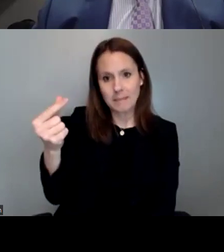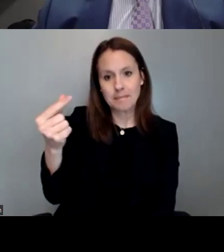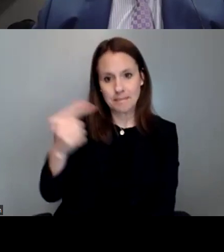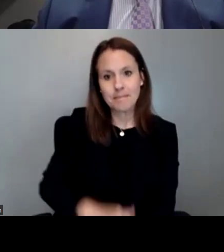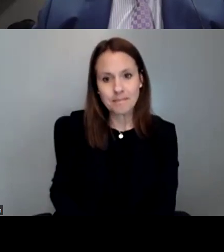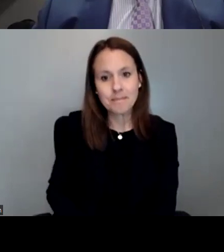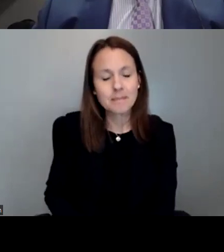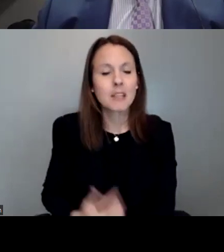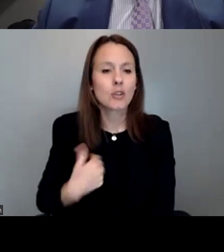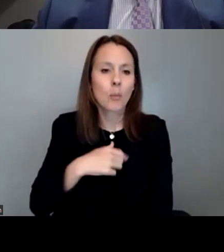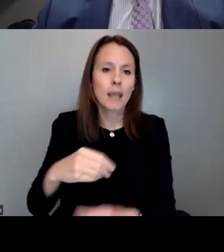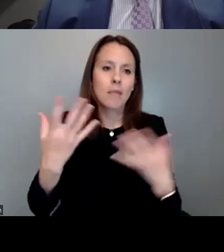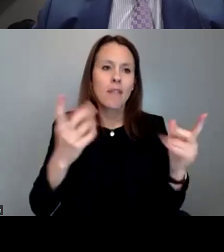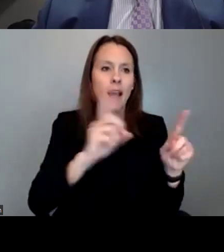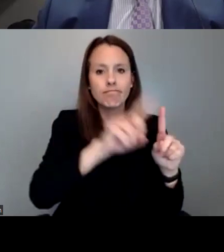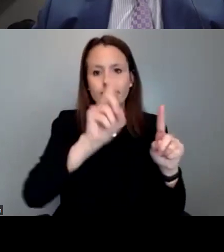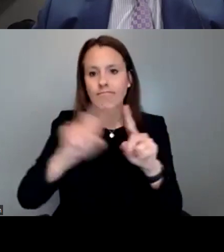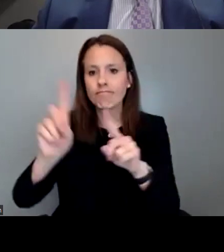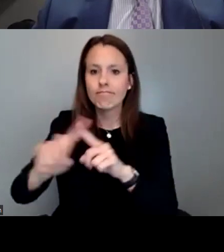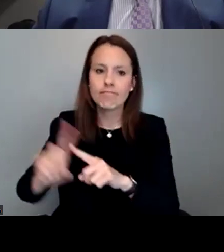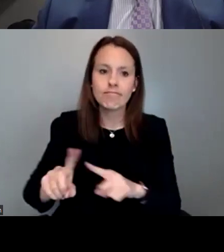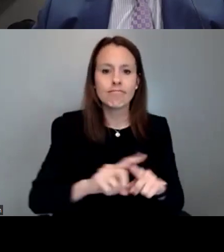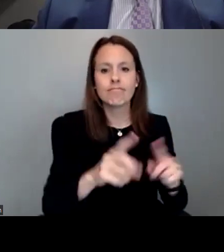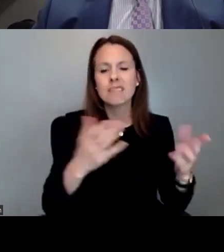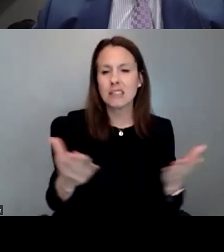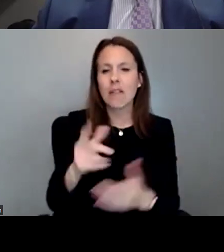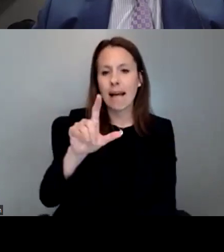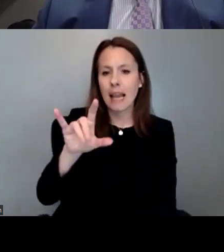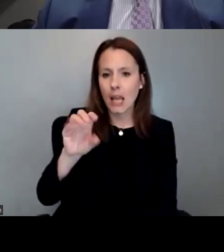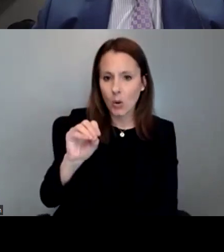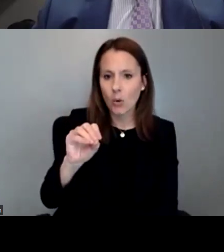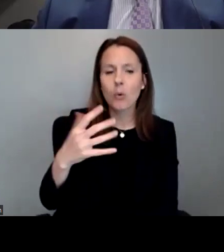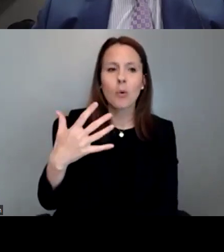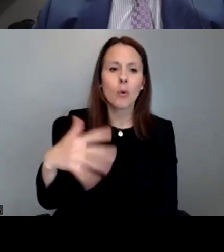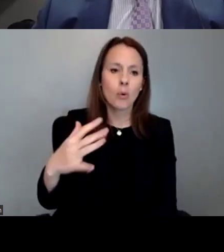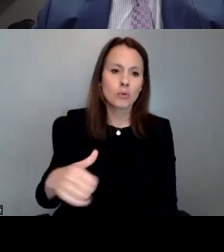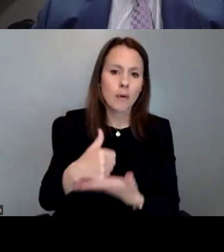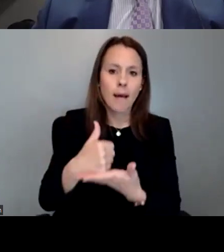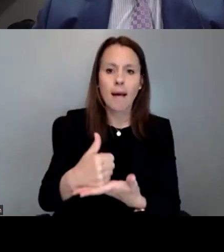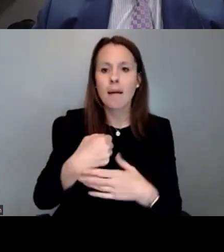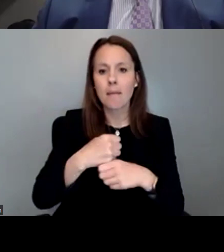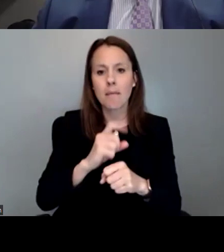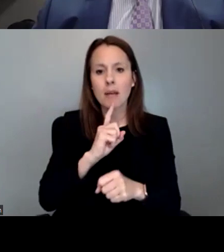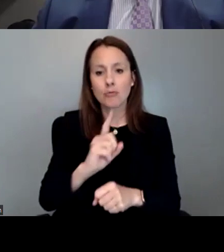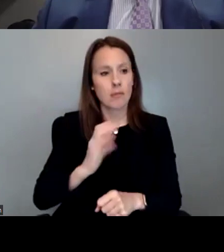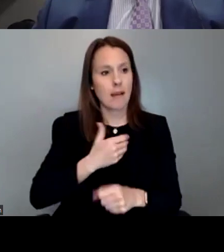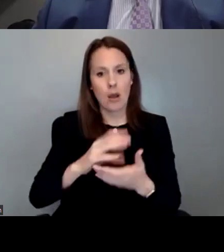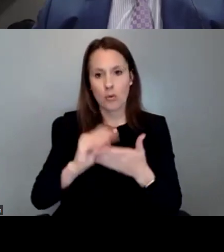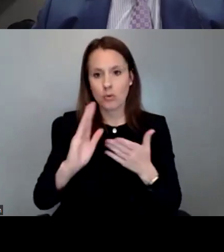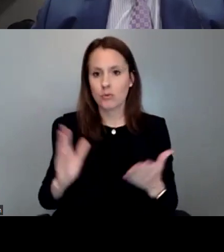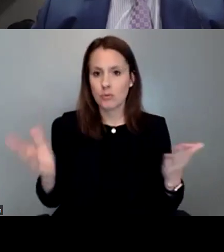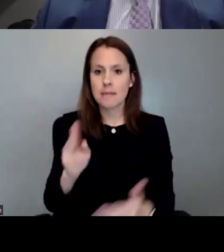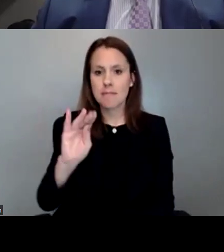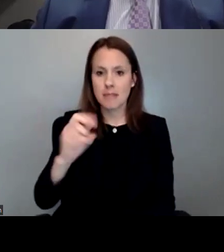we provide at LIO, Low Incidence Outreach, that help to make sure that our students here in the state of Michigan